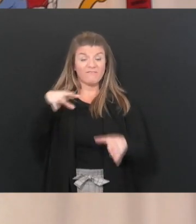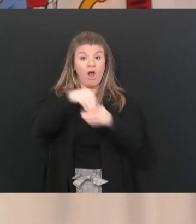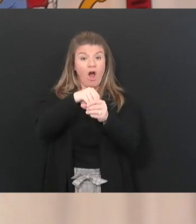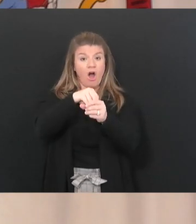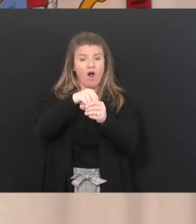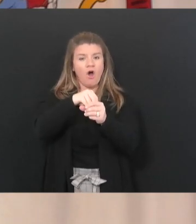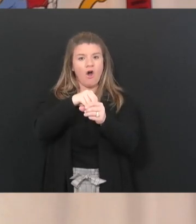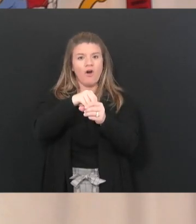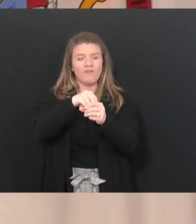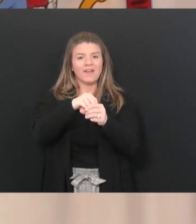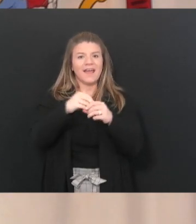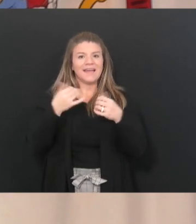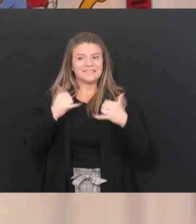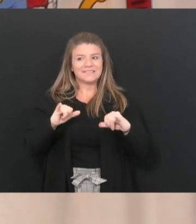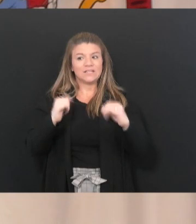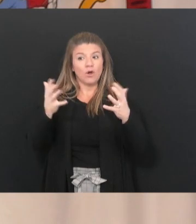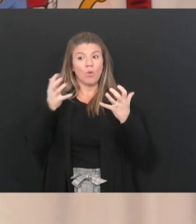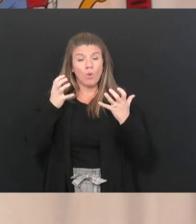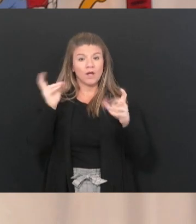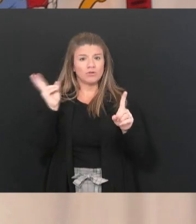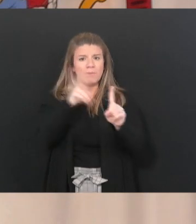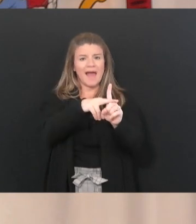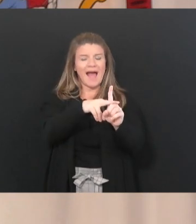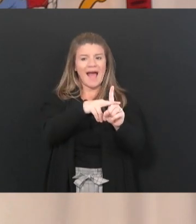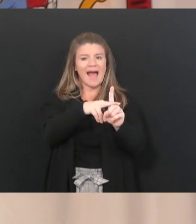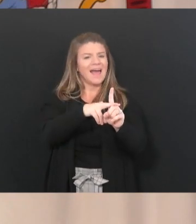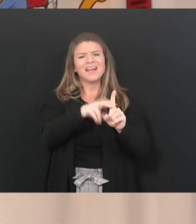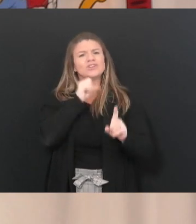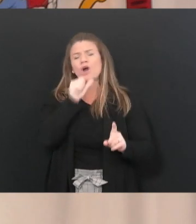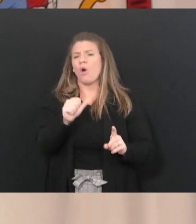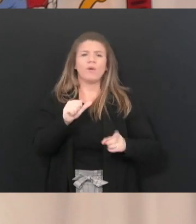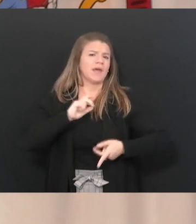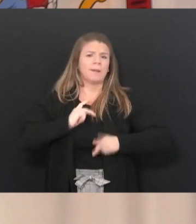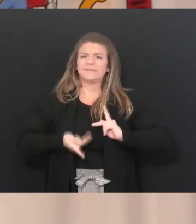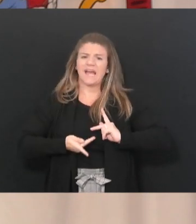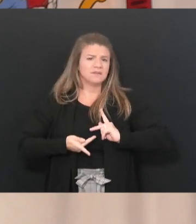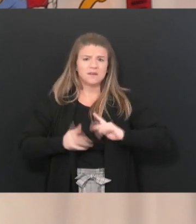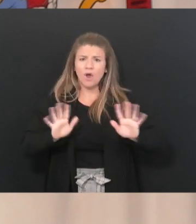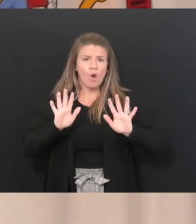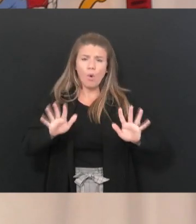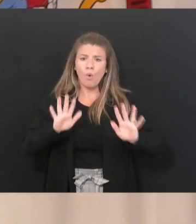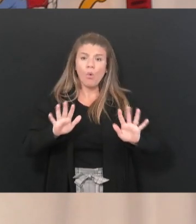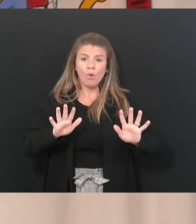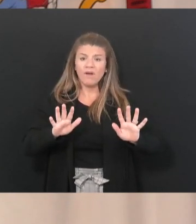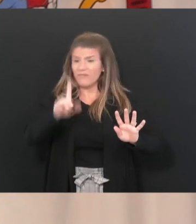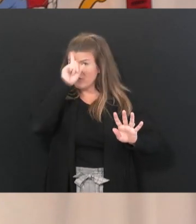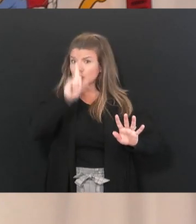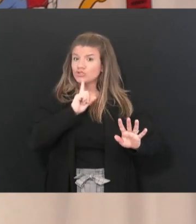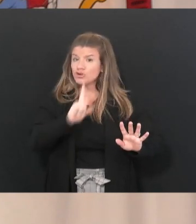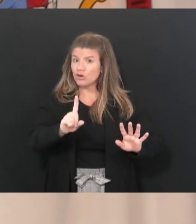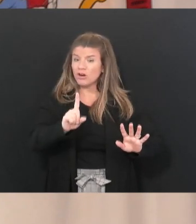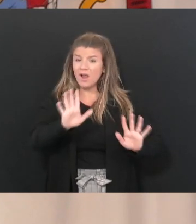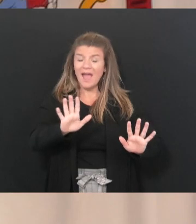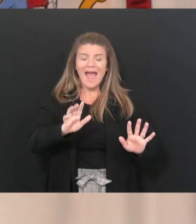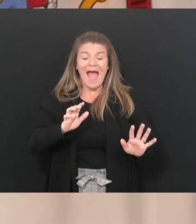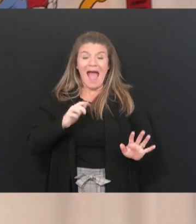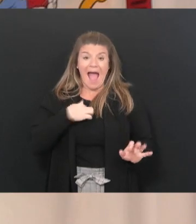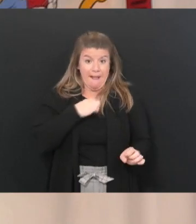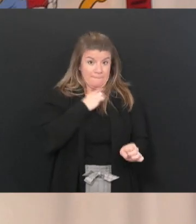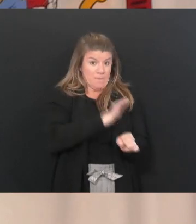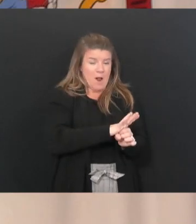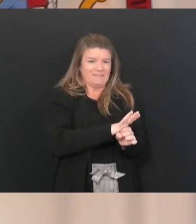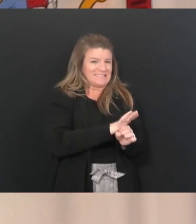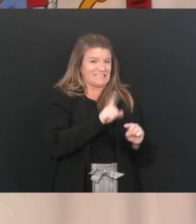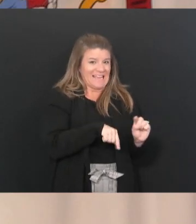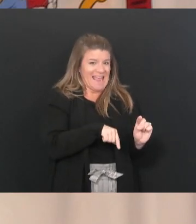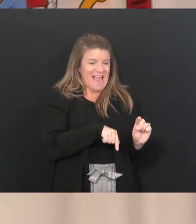still wishing to apply, don't become discouraged, because absolutely I feel like, and I can't promise this and